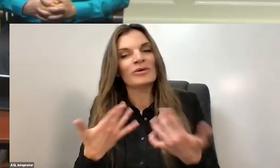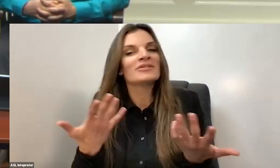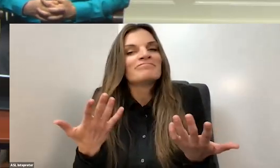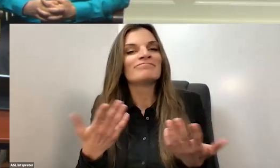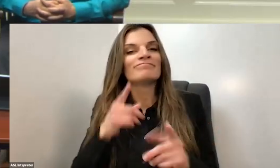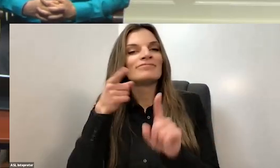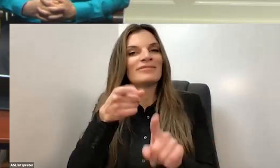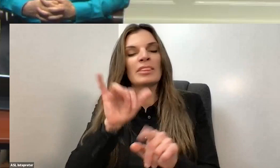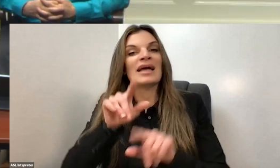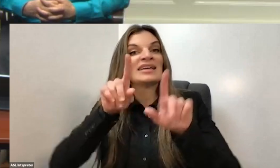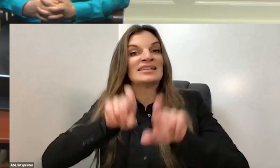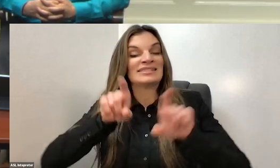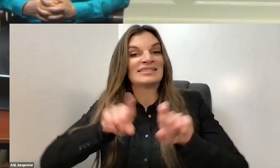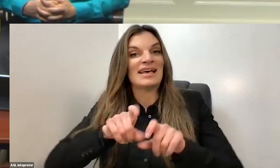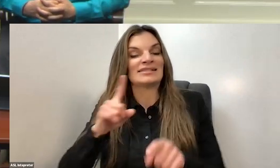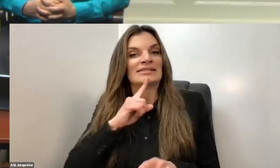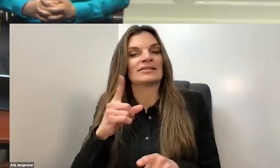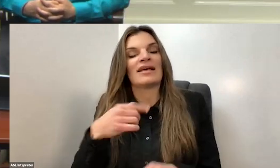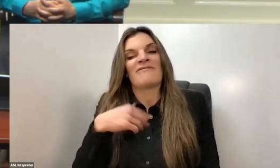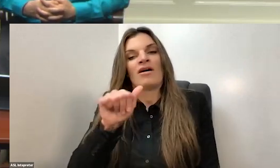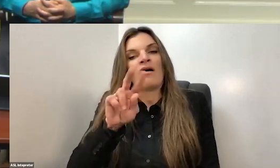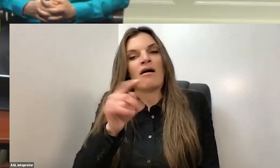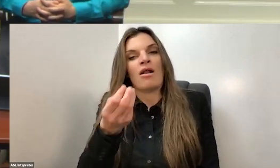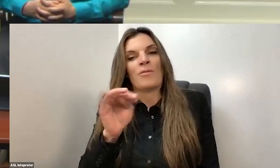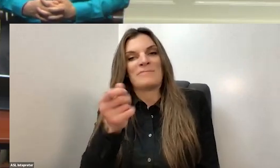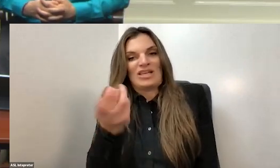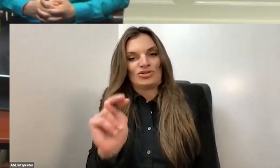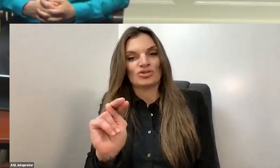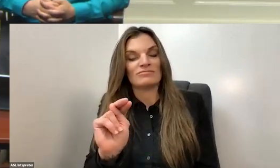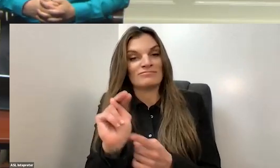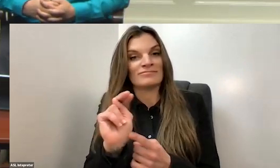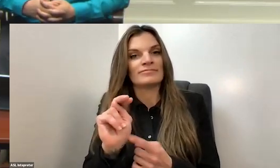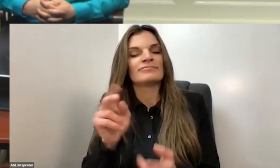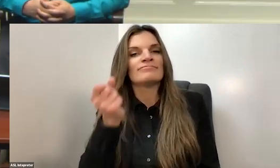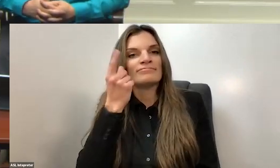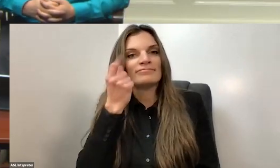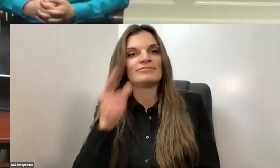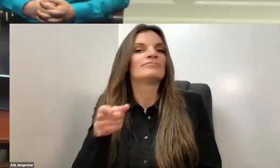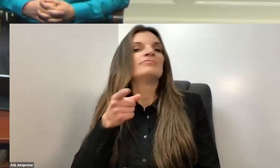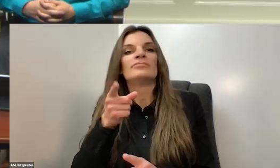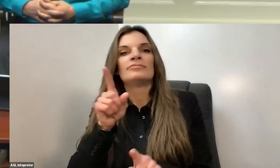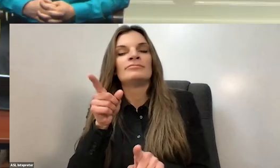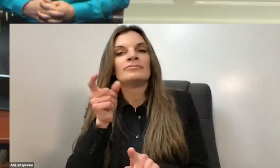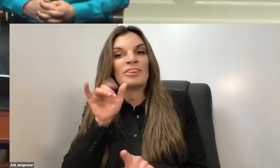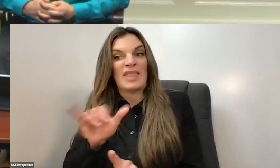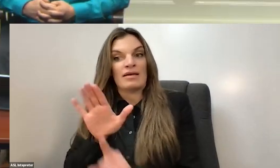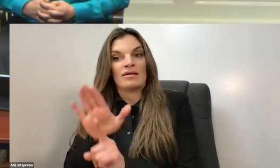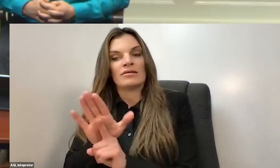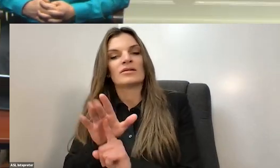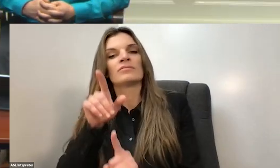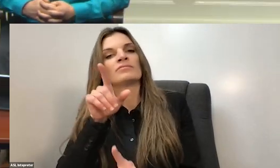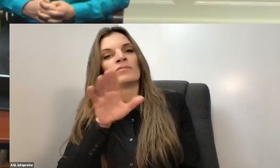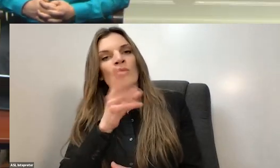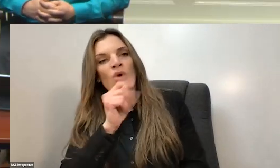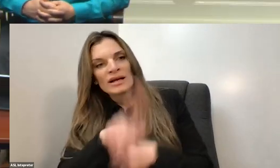test automation. The fact that test automation now can only pick up a certain number of accessibility types